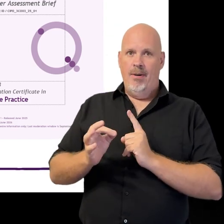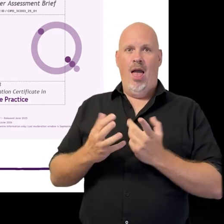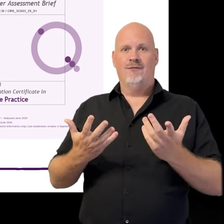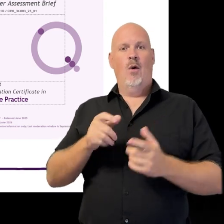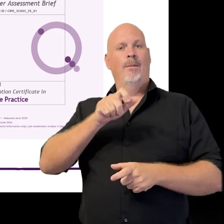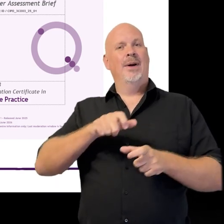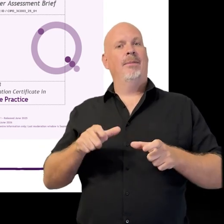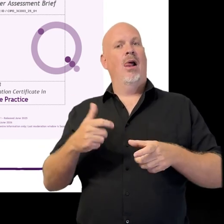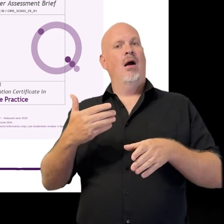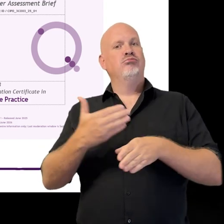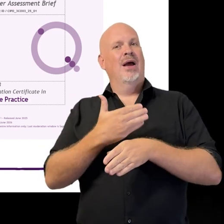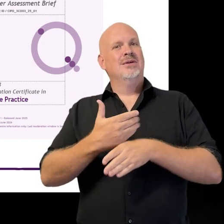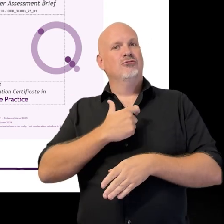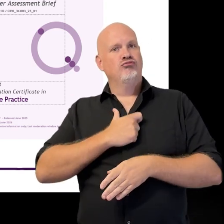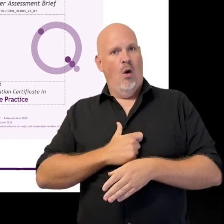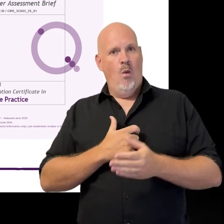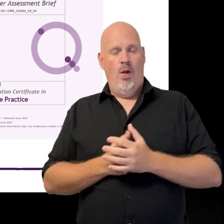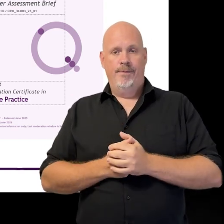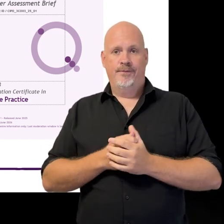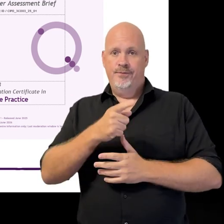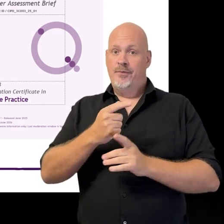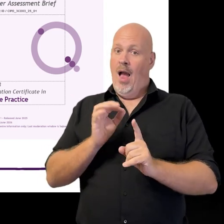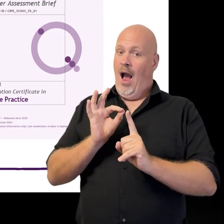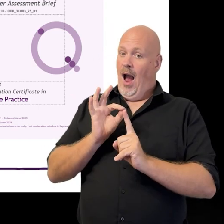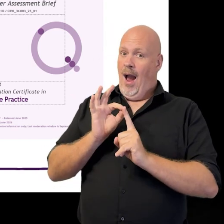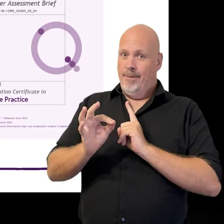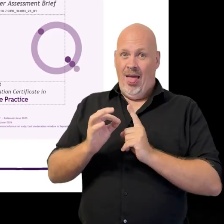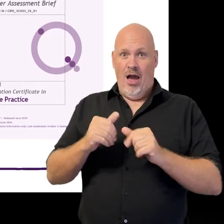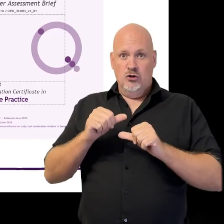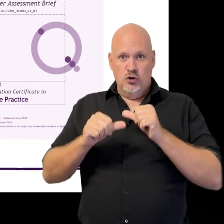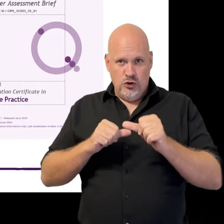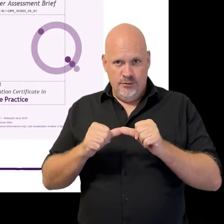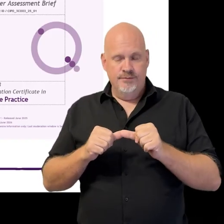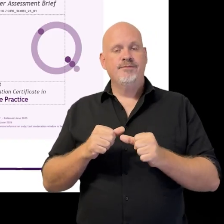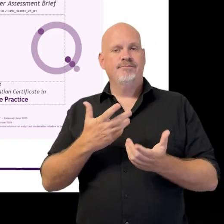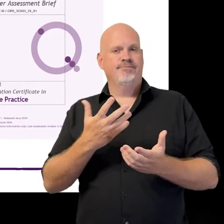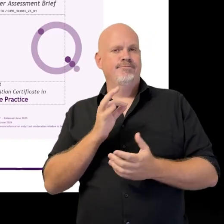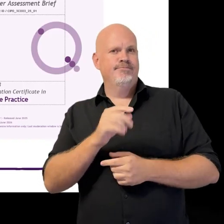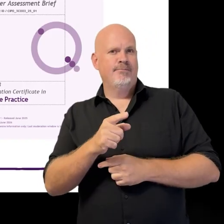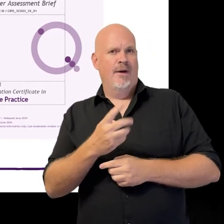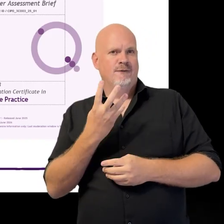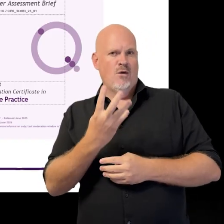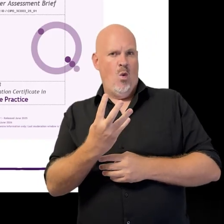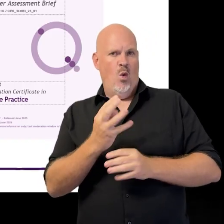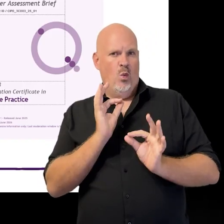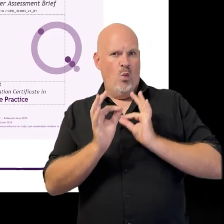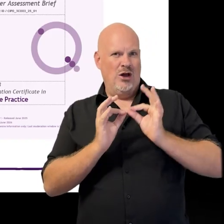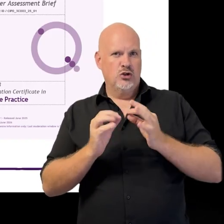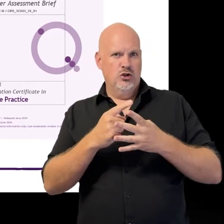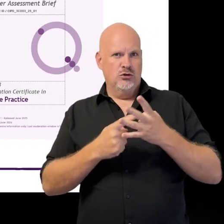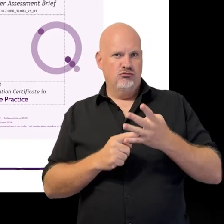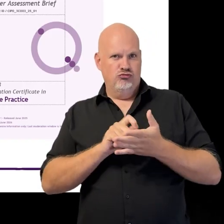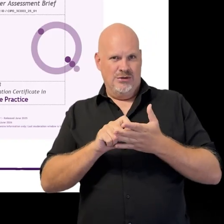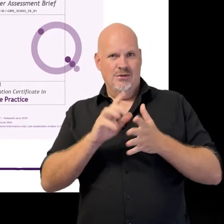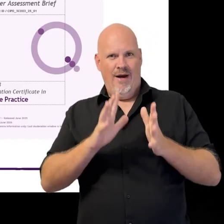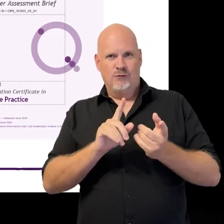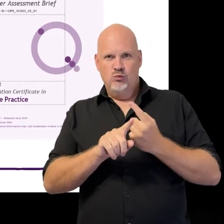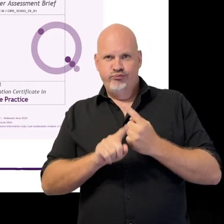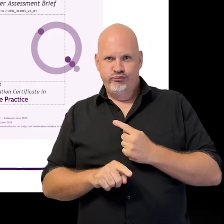tells you that the brief will expire and be replaced by another one in 2026, June